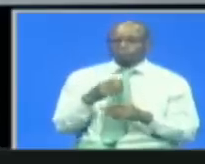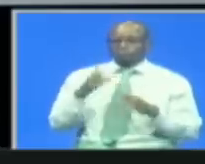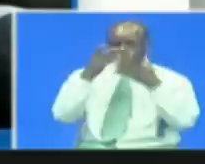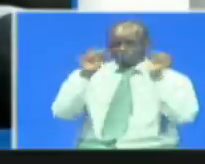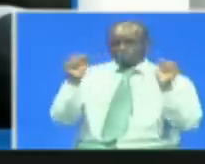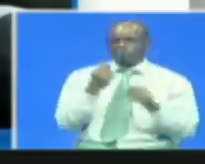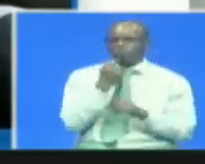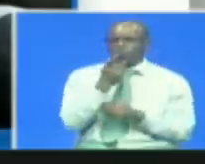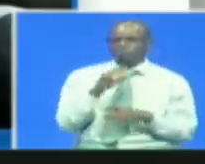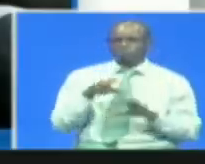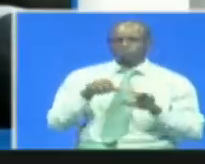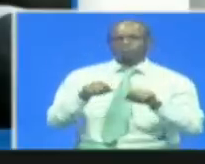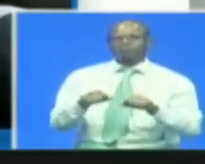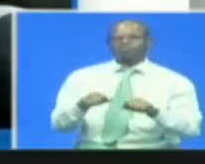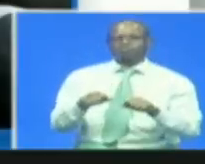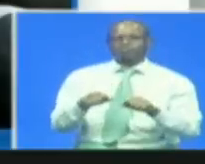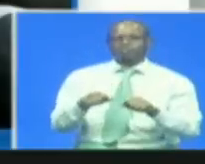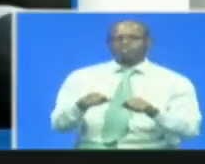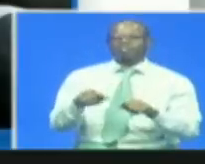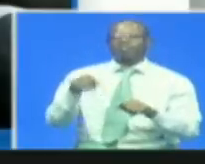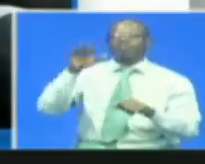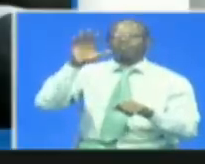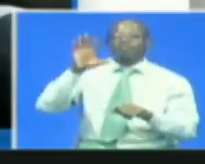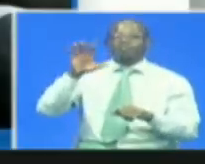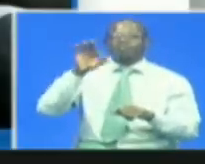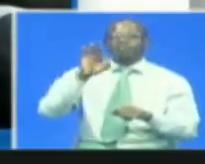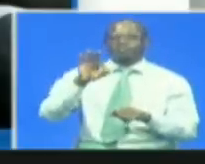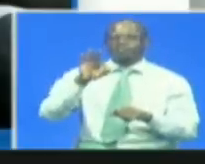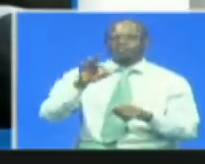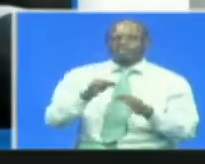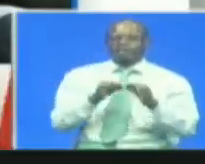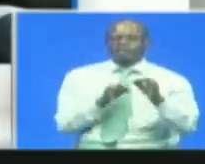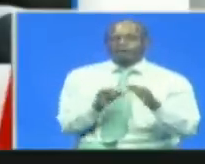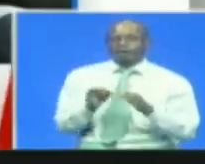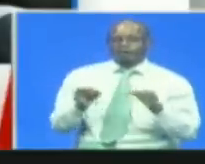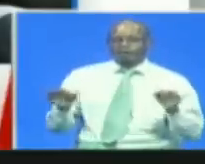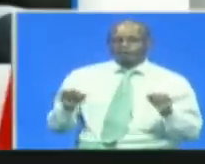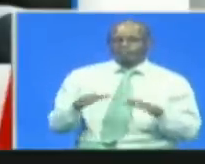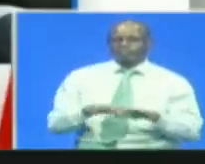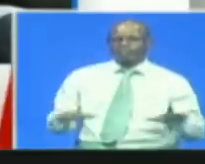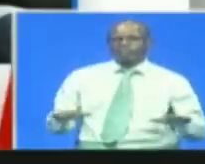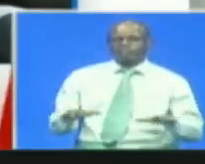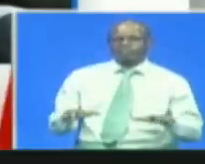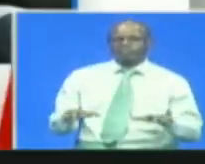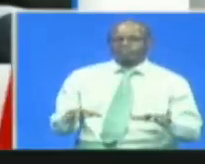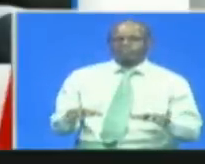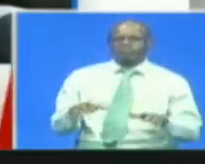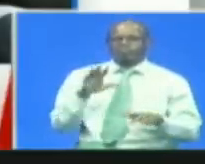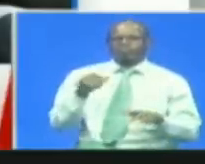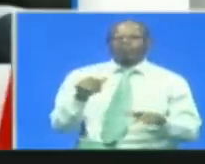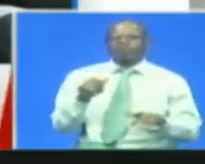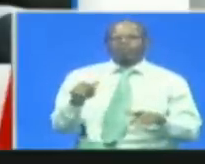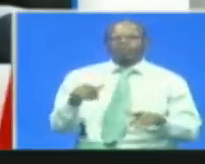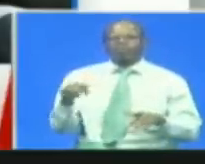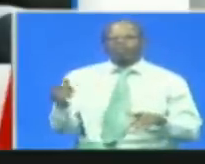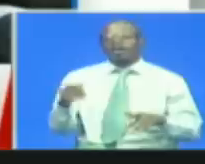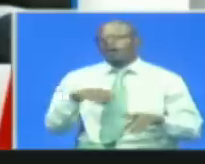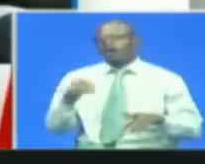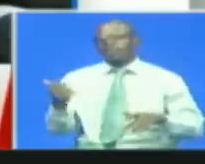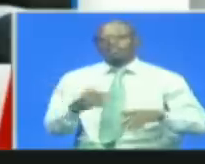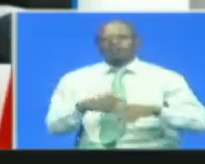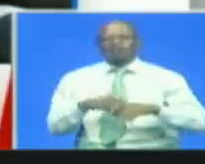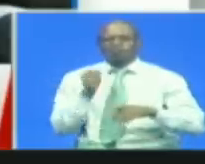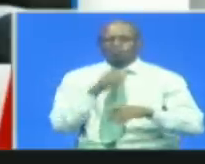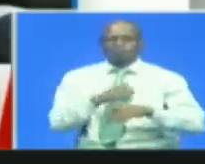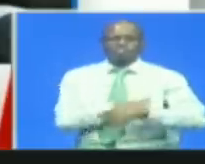a 53-acre piece of land owned by ex-chief Noah Kipngeni Chelugui through a scheme that